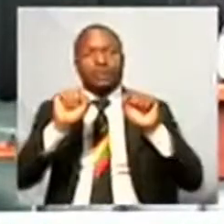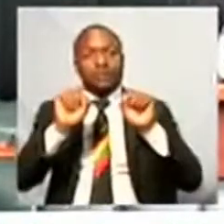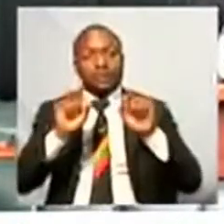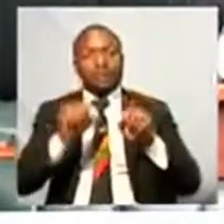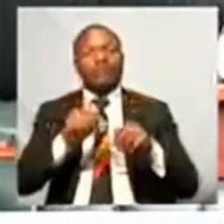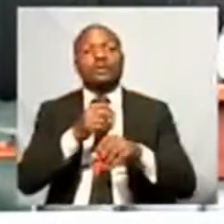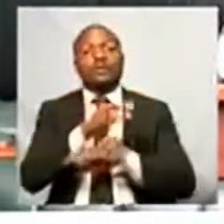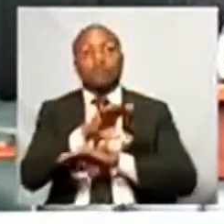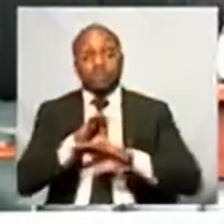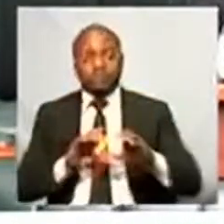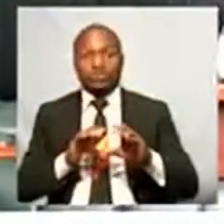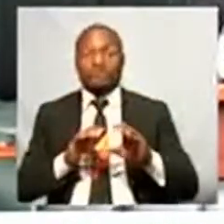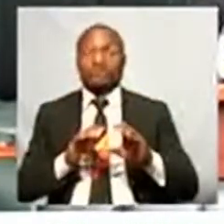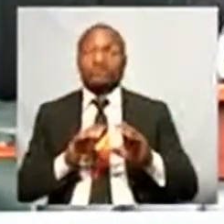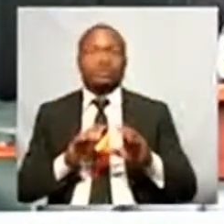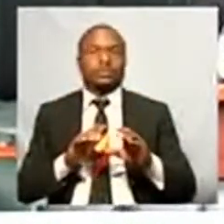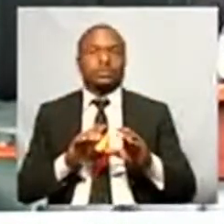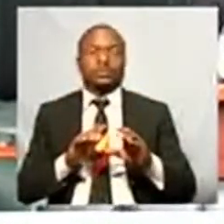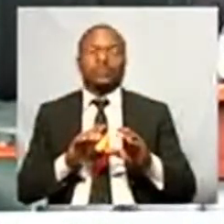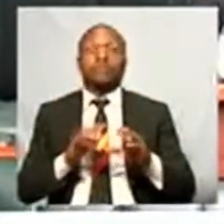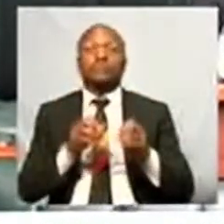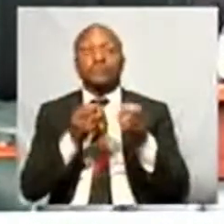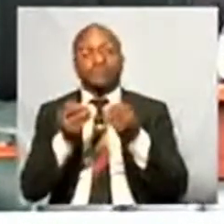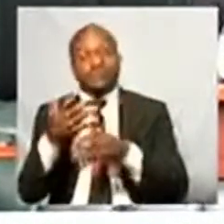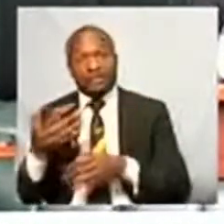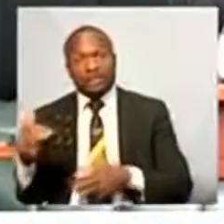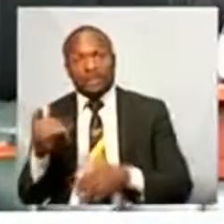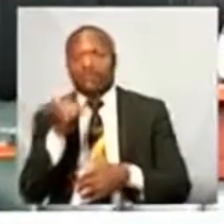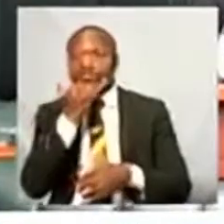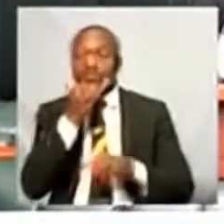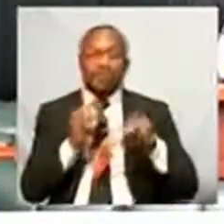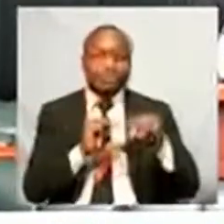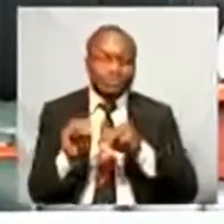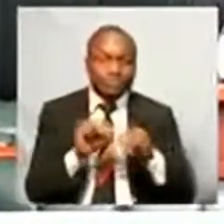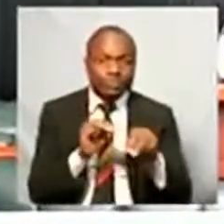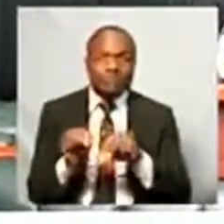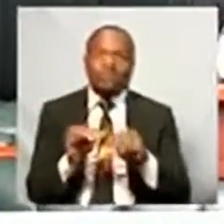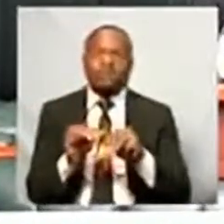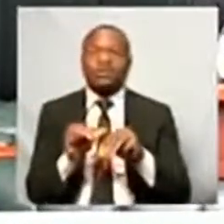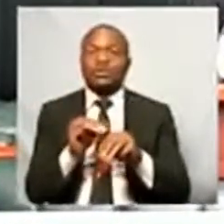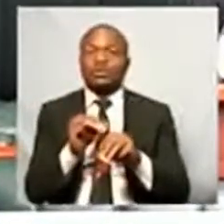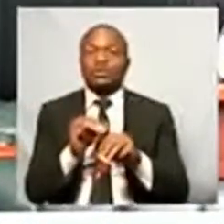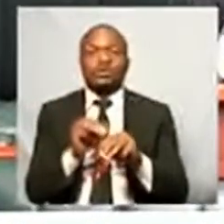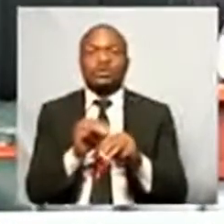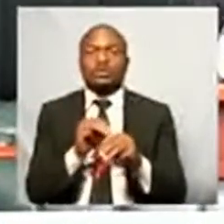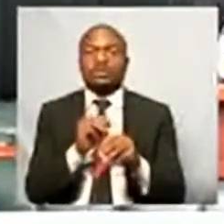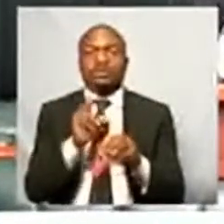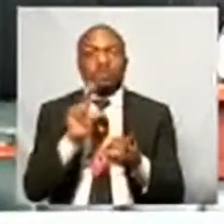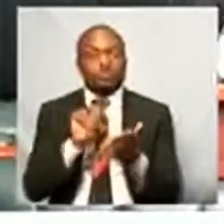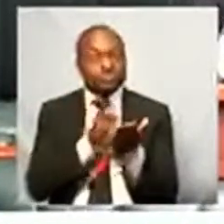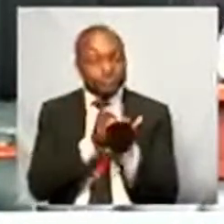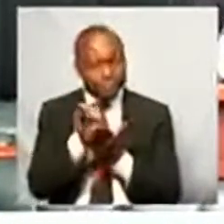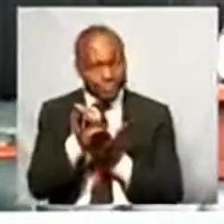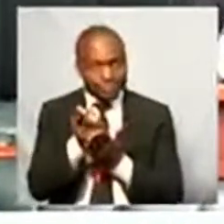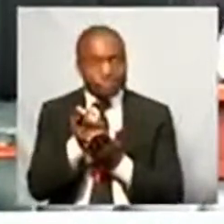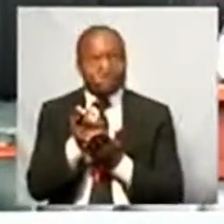way for mismanagement, inefficiency, and a troubling lack of accountability. Madam